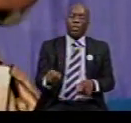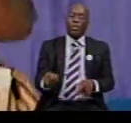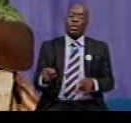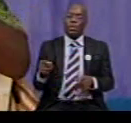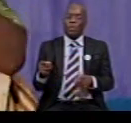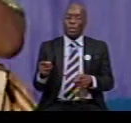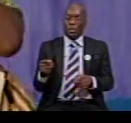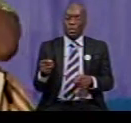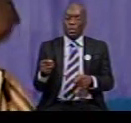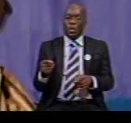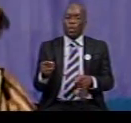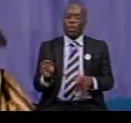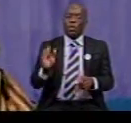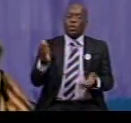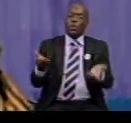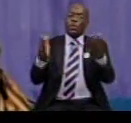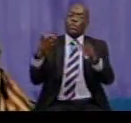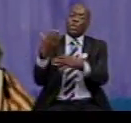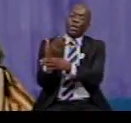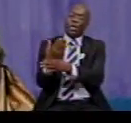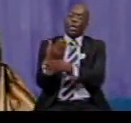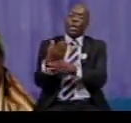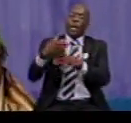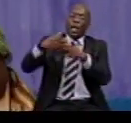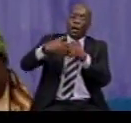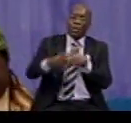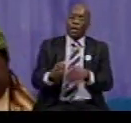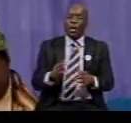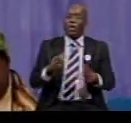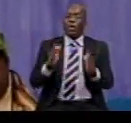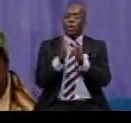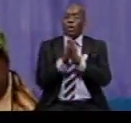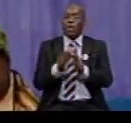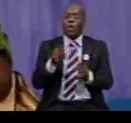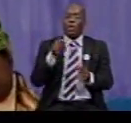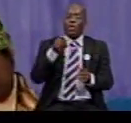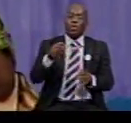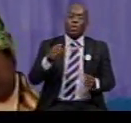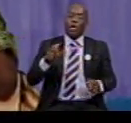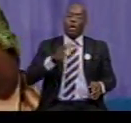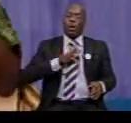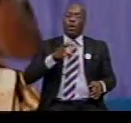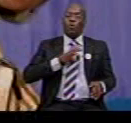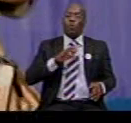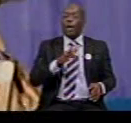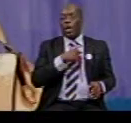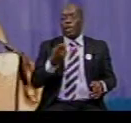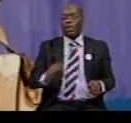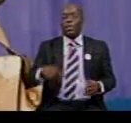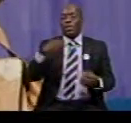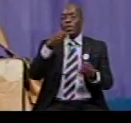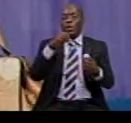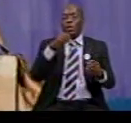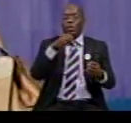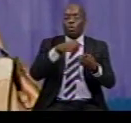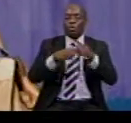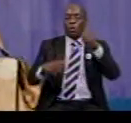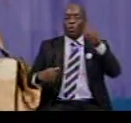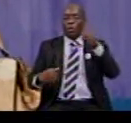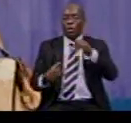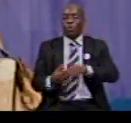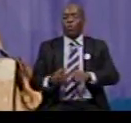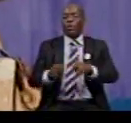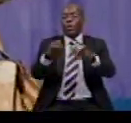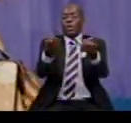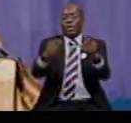jade be ni mo si po gbogbo ohun ti mo wa ni okan mi jade bi isoro na se po ra ni yen